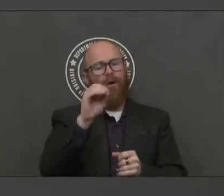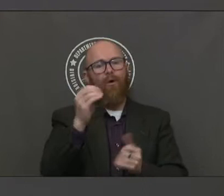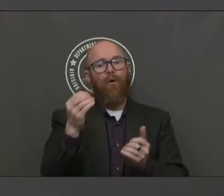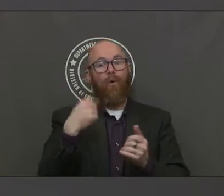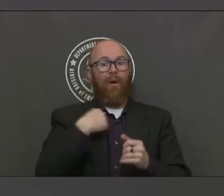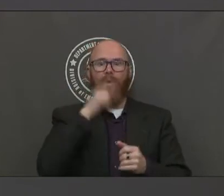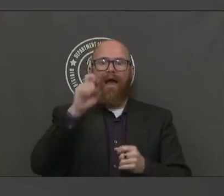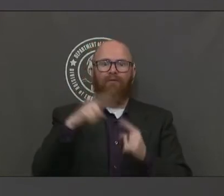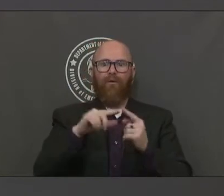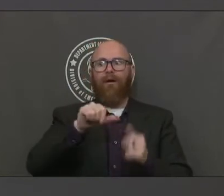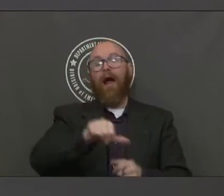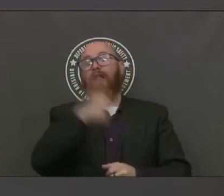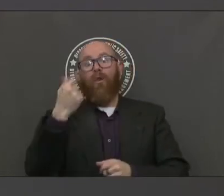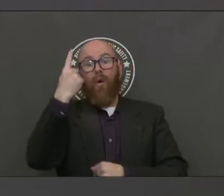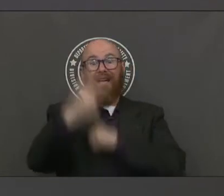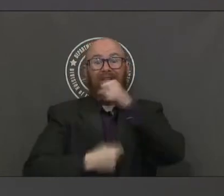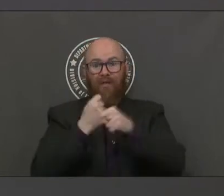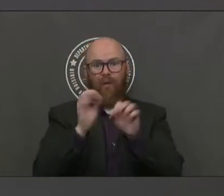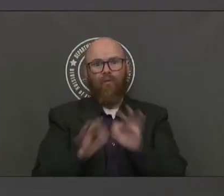ever again.